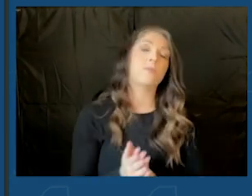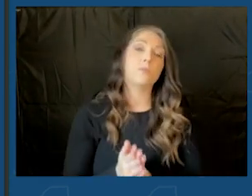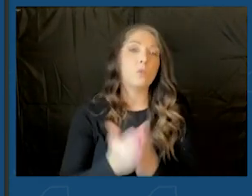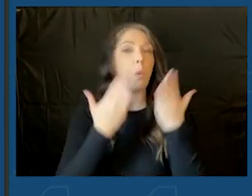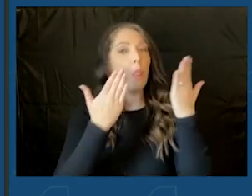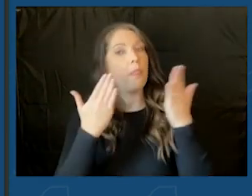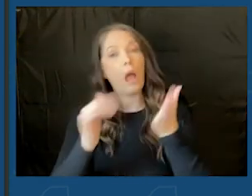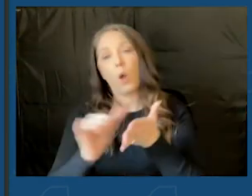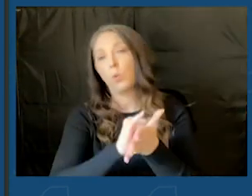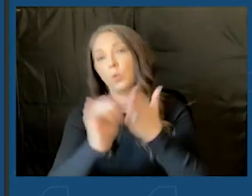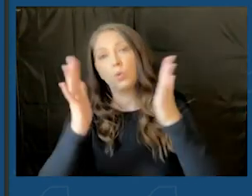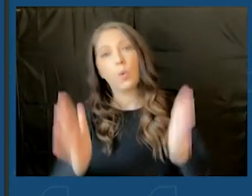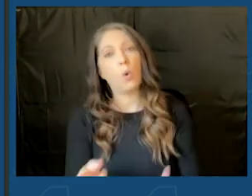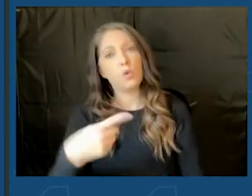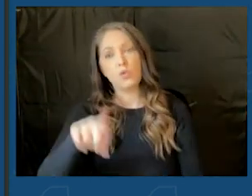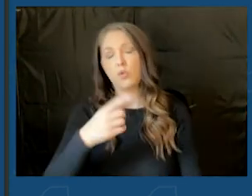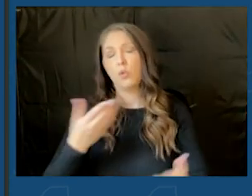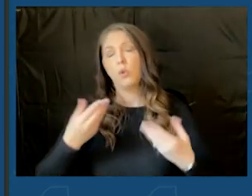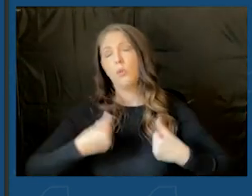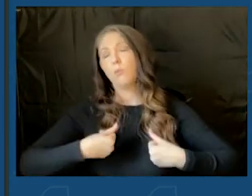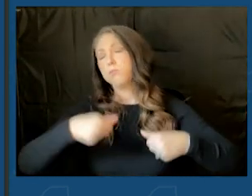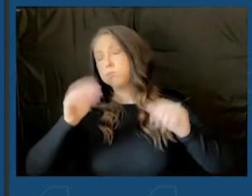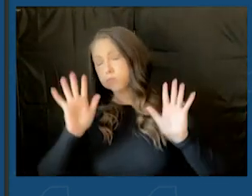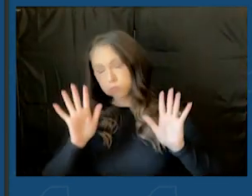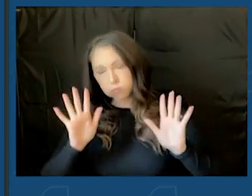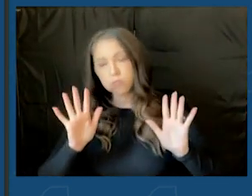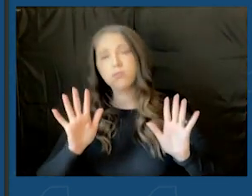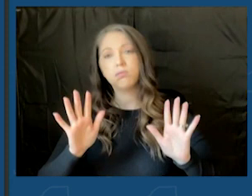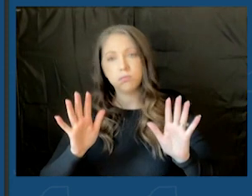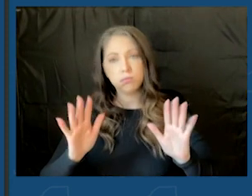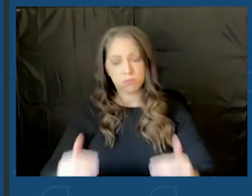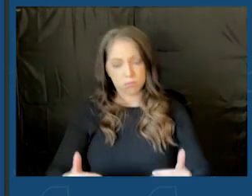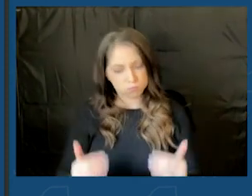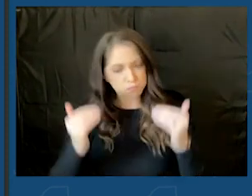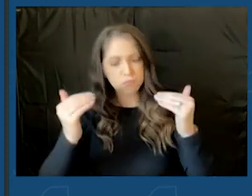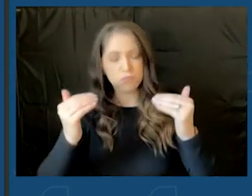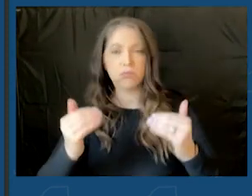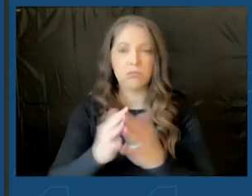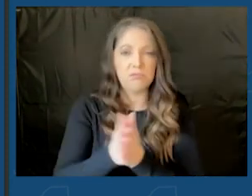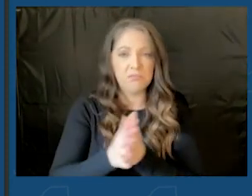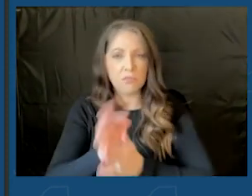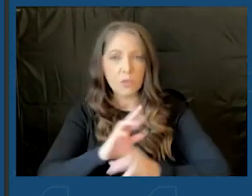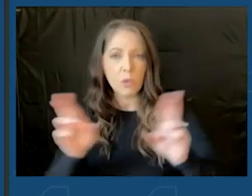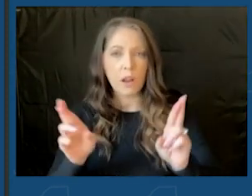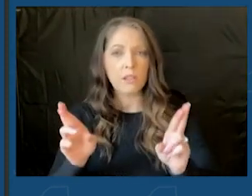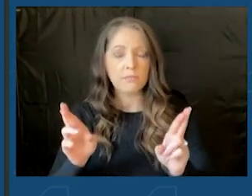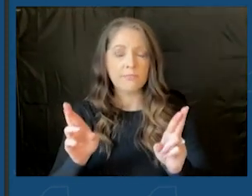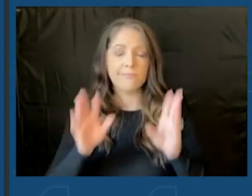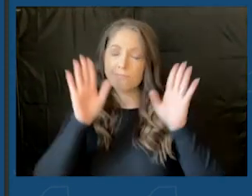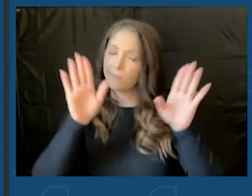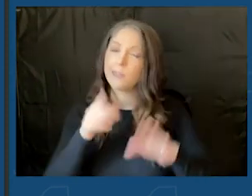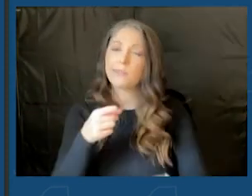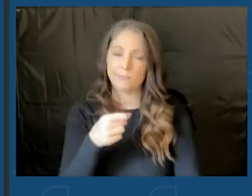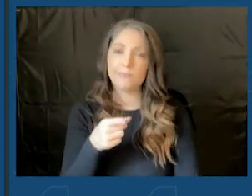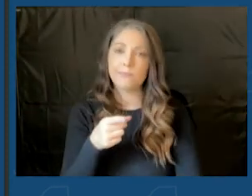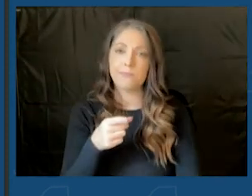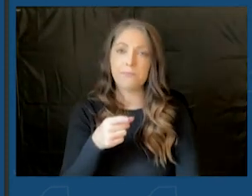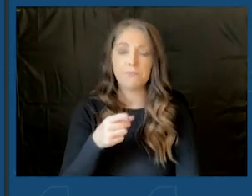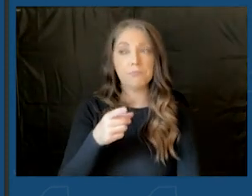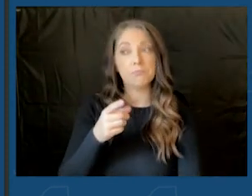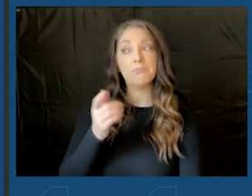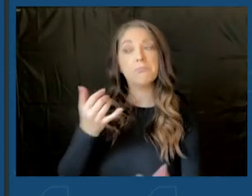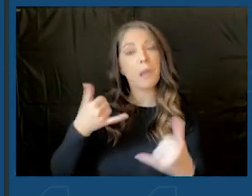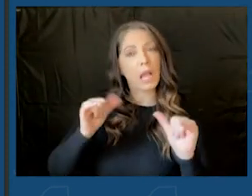who sacrificed, stepped up, and they've done a great job. They really have. And I still expect I will see many people on the trains